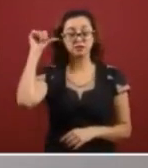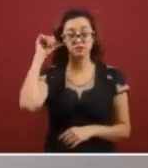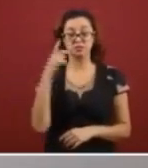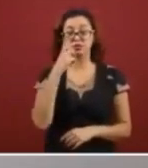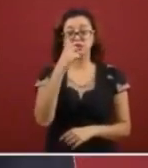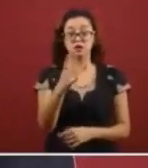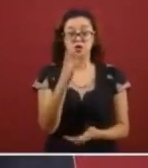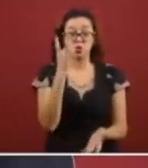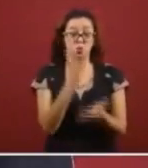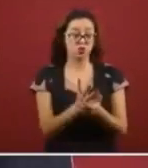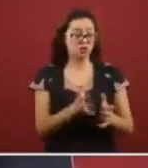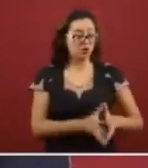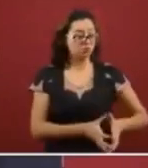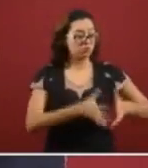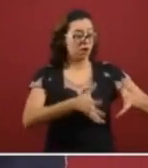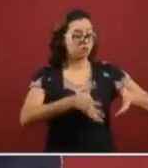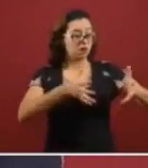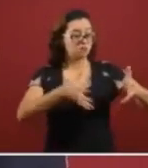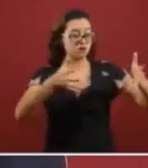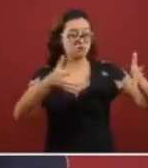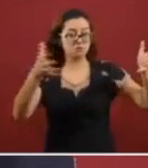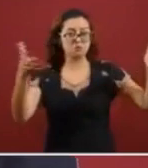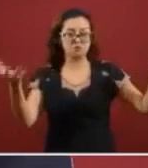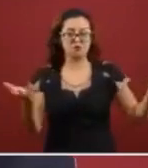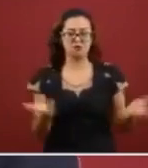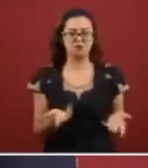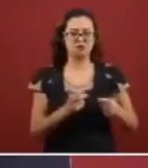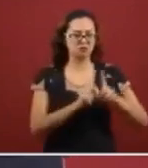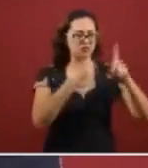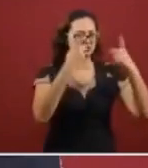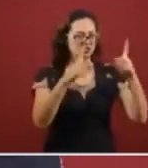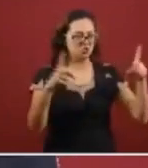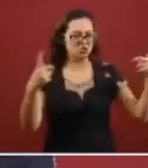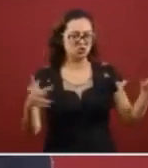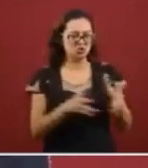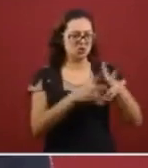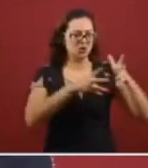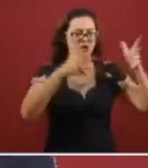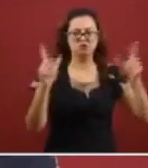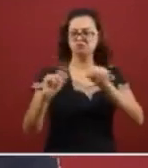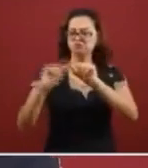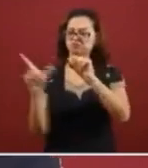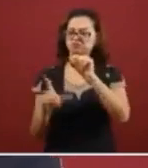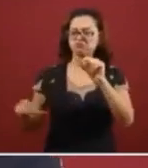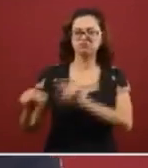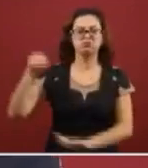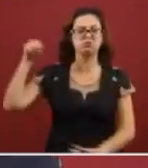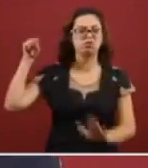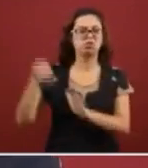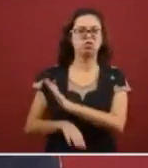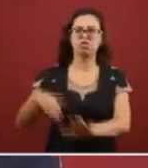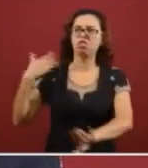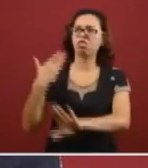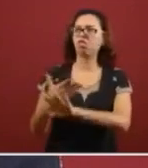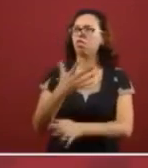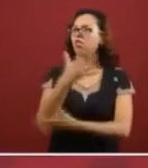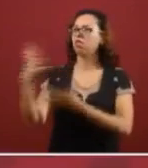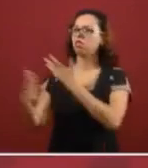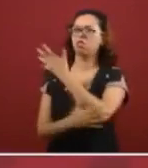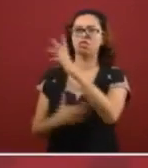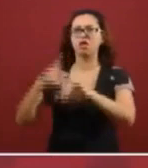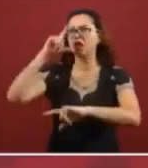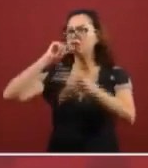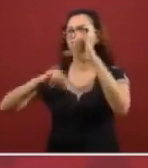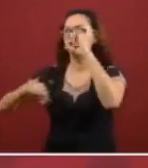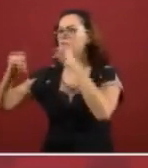that it's not just to grow for the sake of growing. We're not going to grow at the cost of losing our